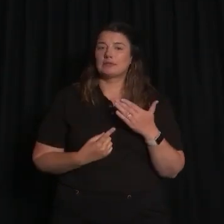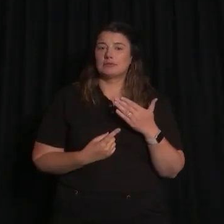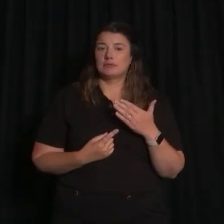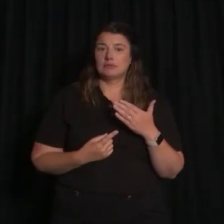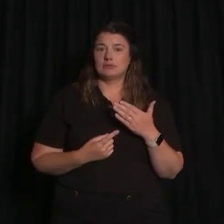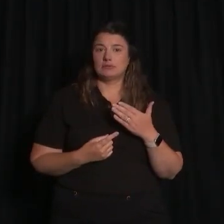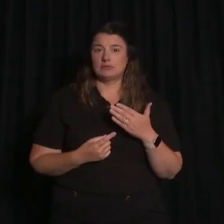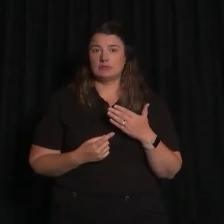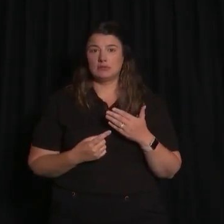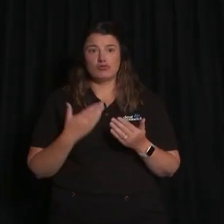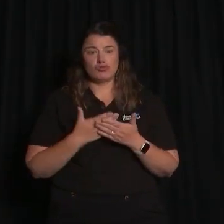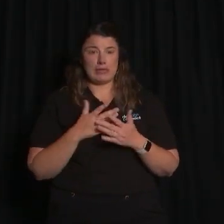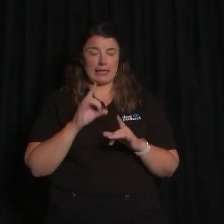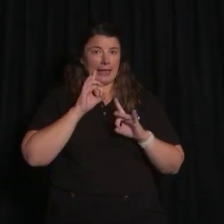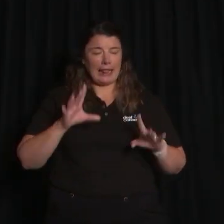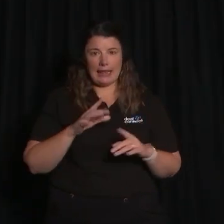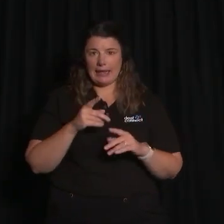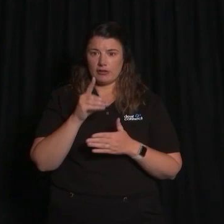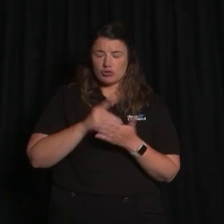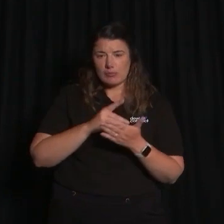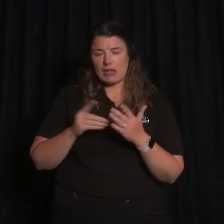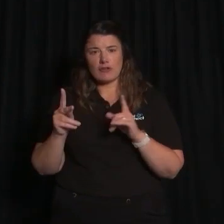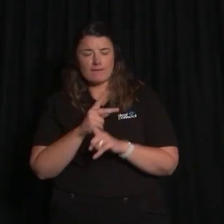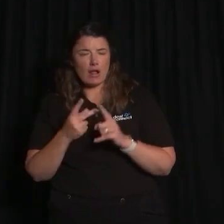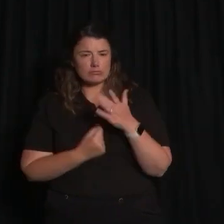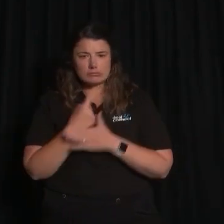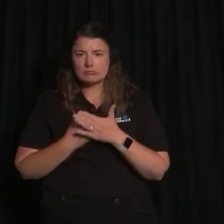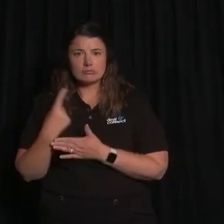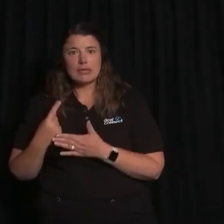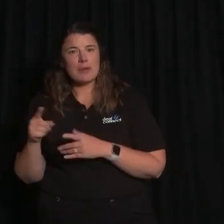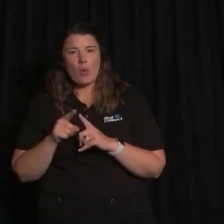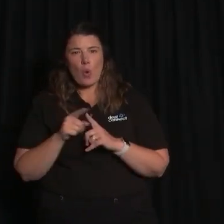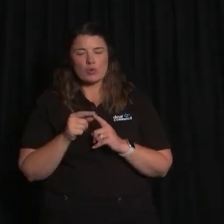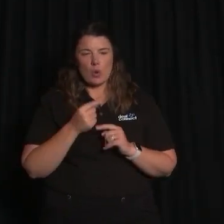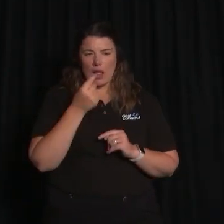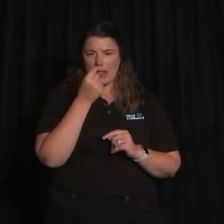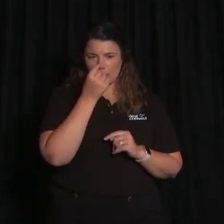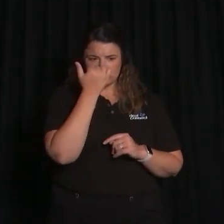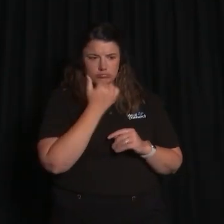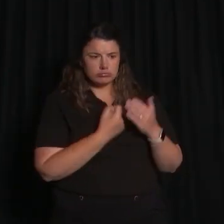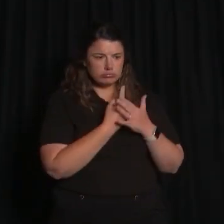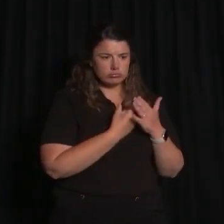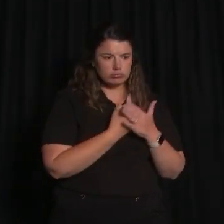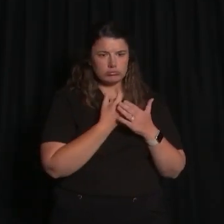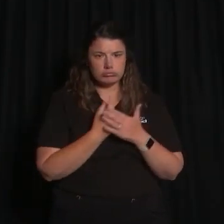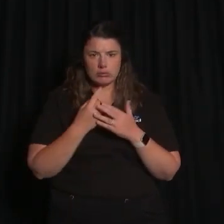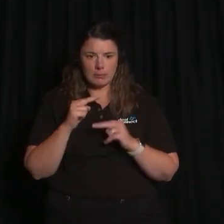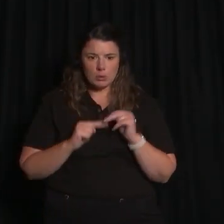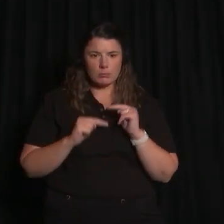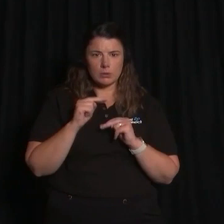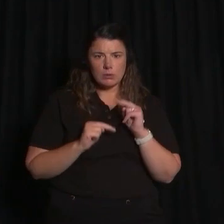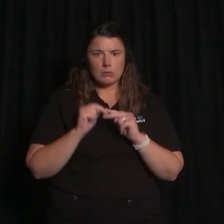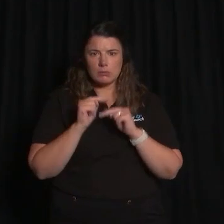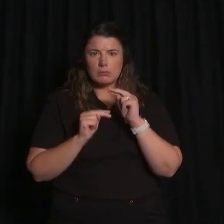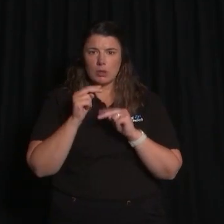very overt forms of violence and discrimination that we suffer, but also these microaggressions that happen on a day-to-day basis in our